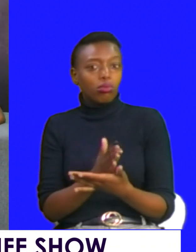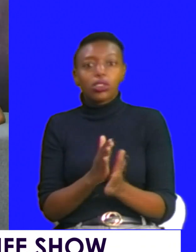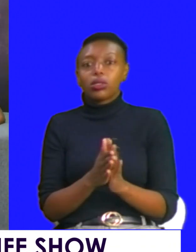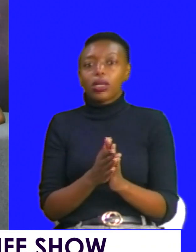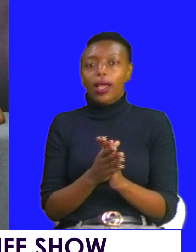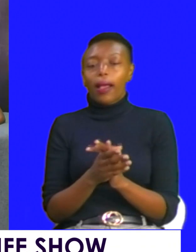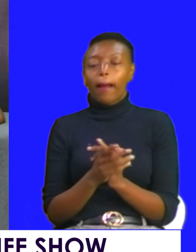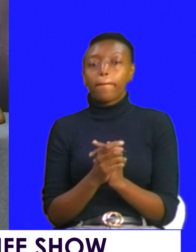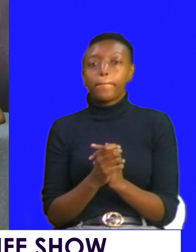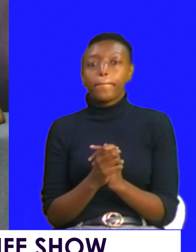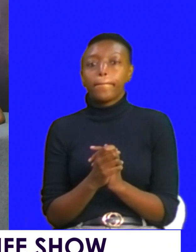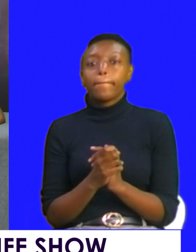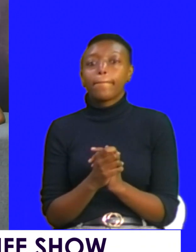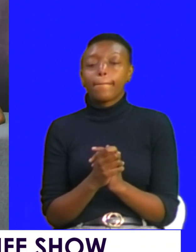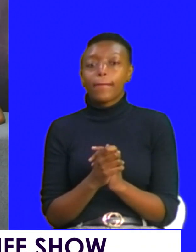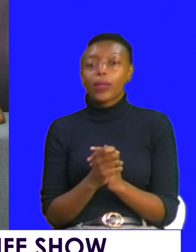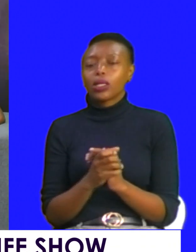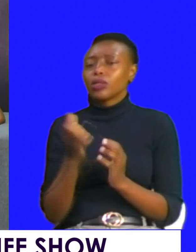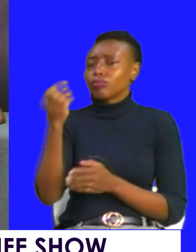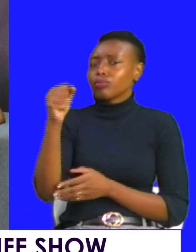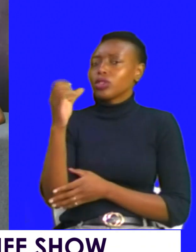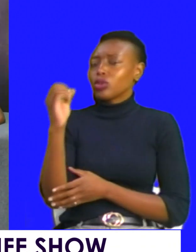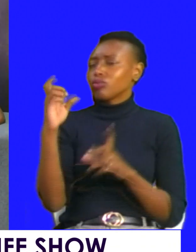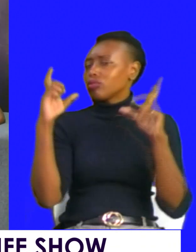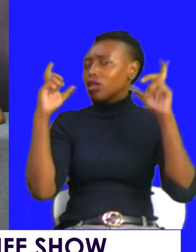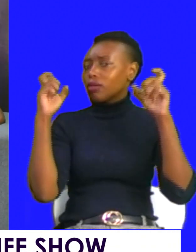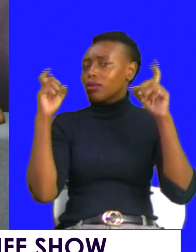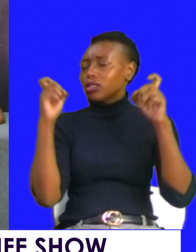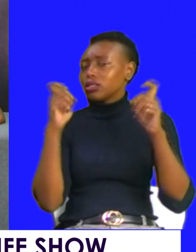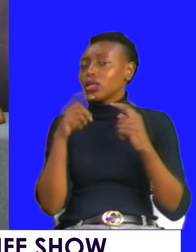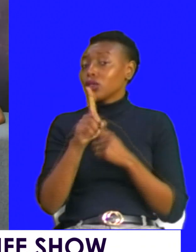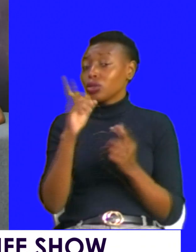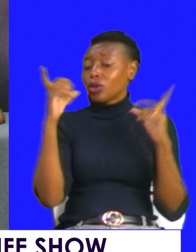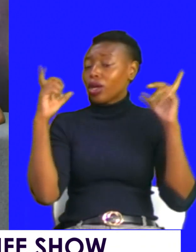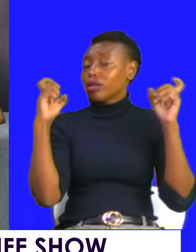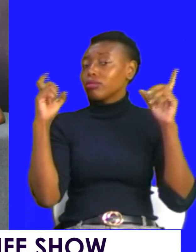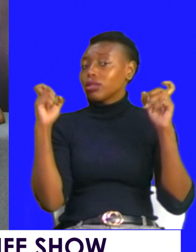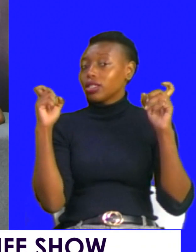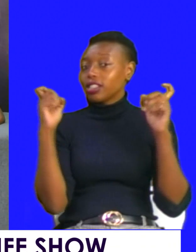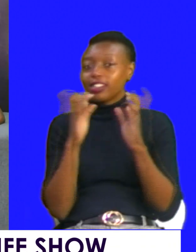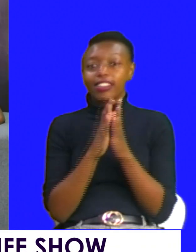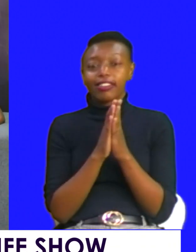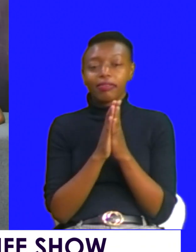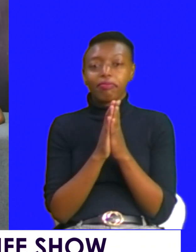now at night comes out. So image, your image will be